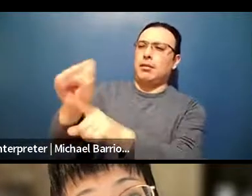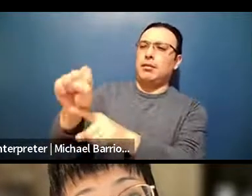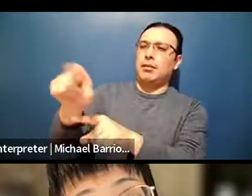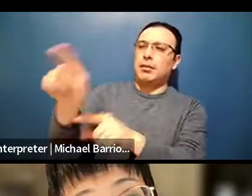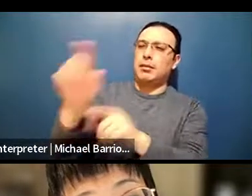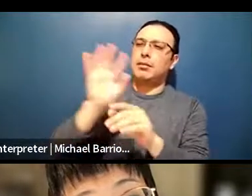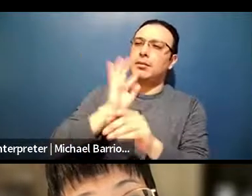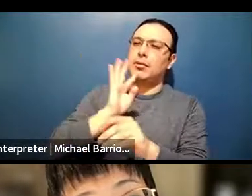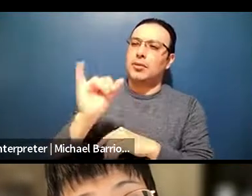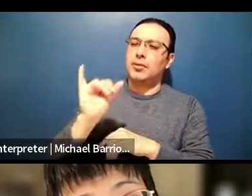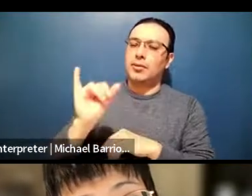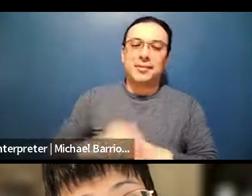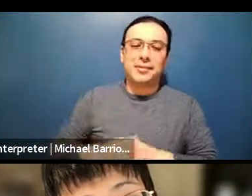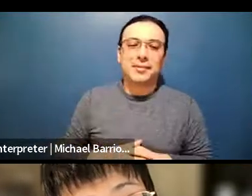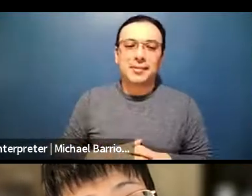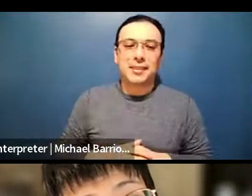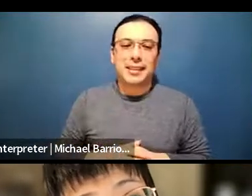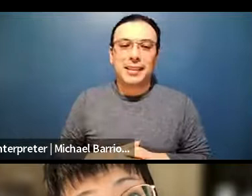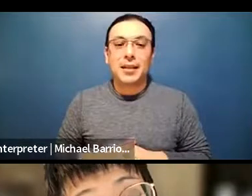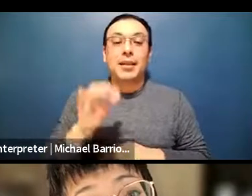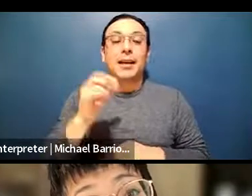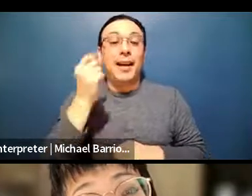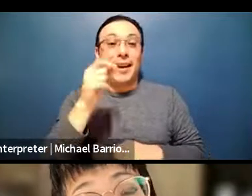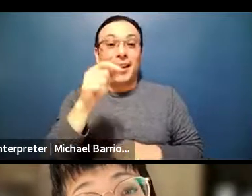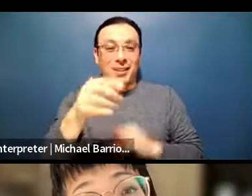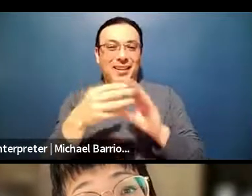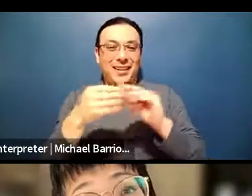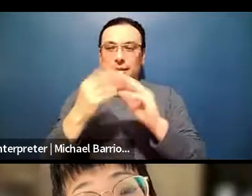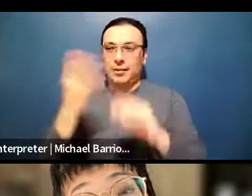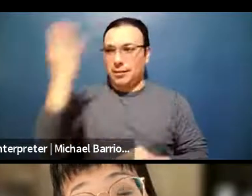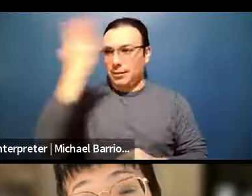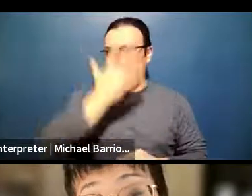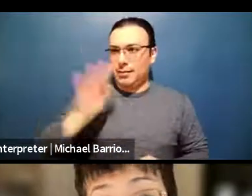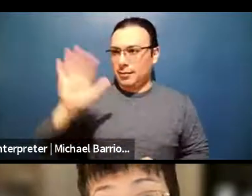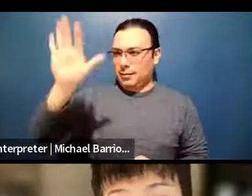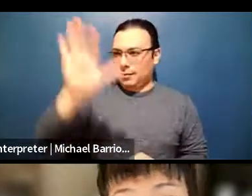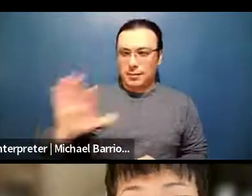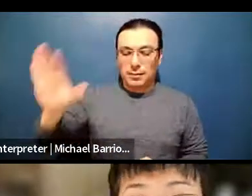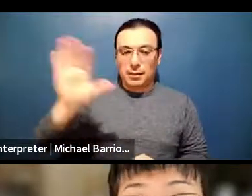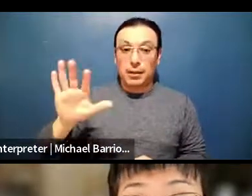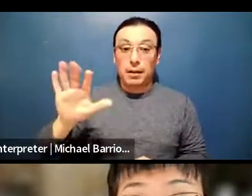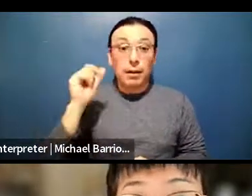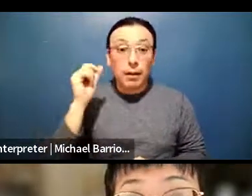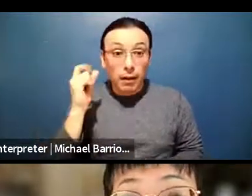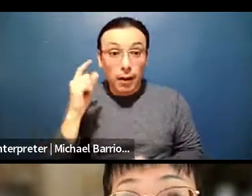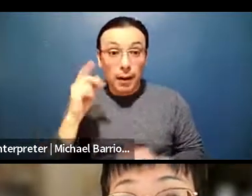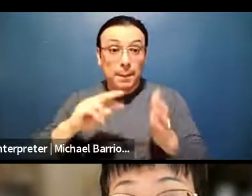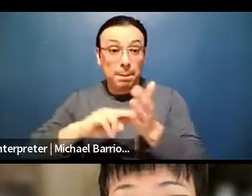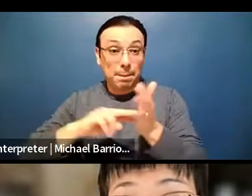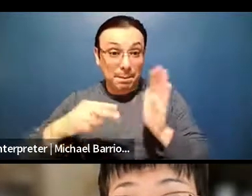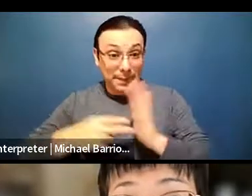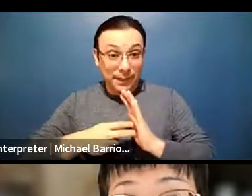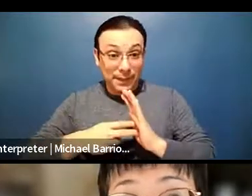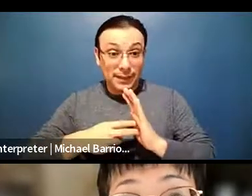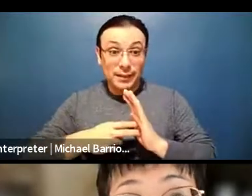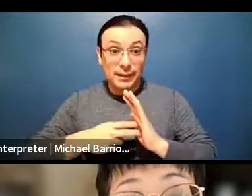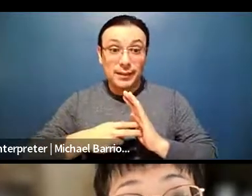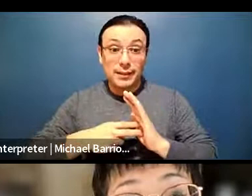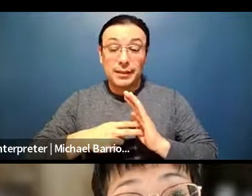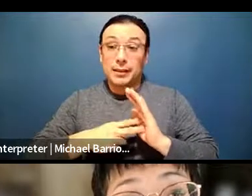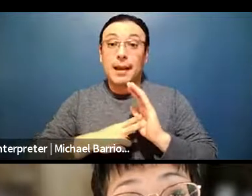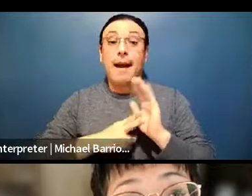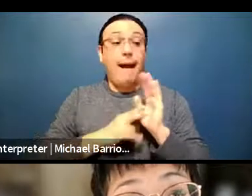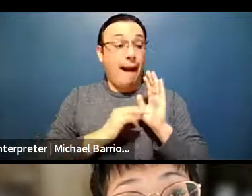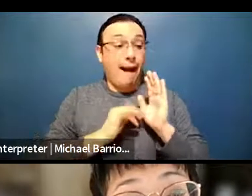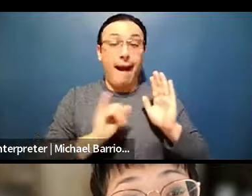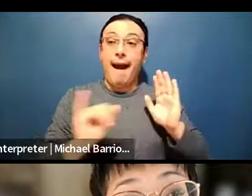like descriptively recognizing somebody. But then that doesn't necessarily mean that they have a disabled identity,